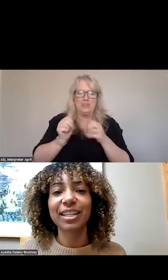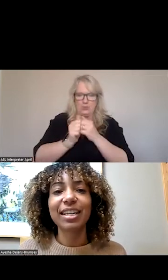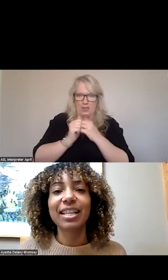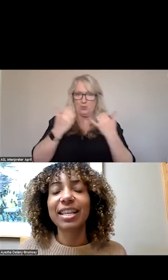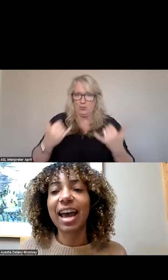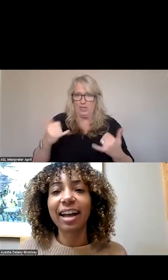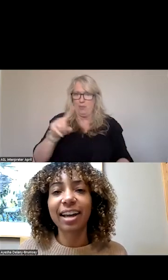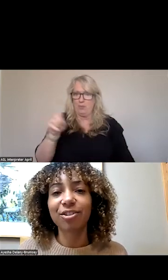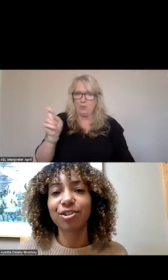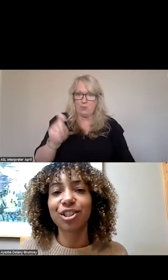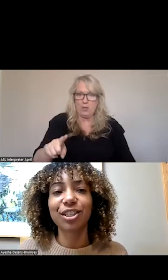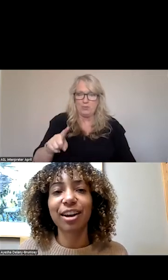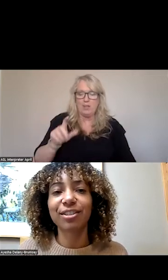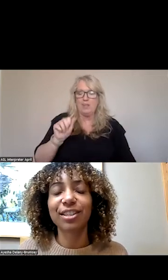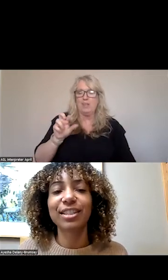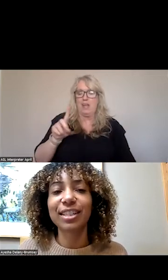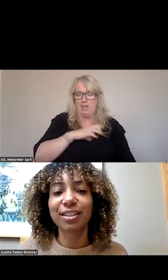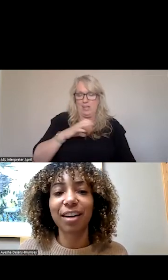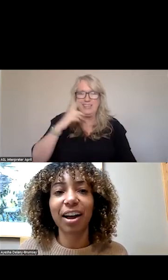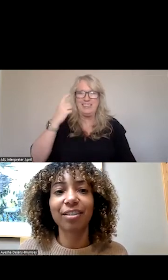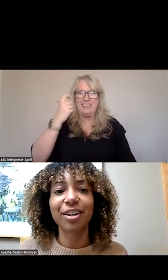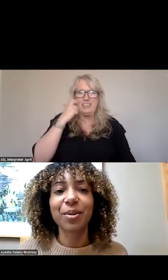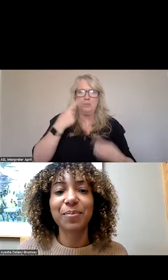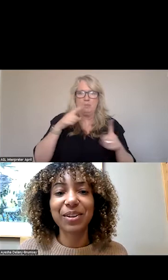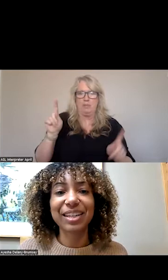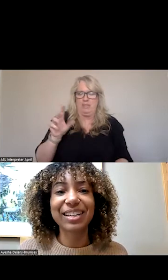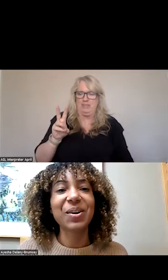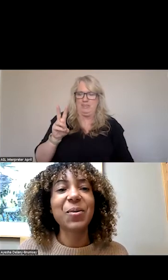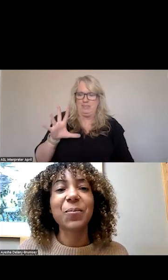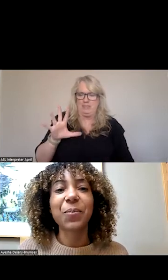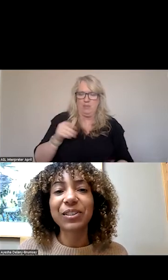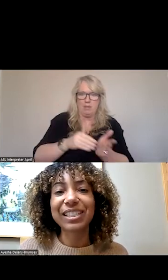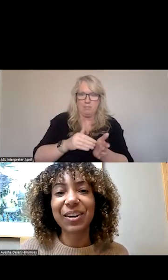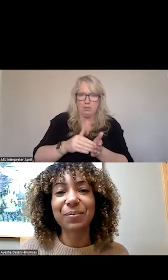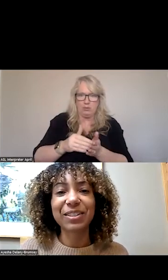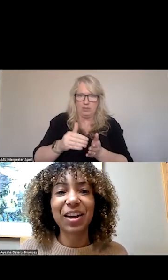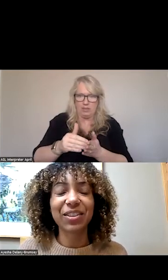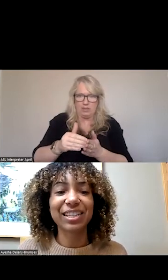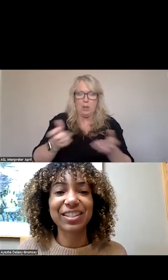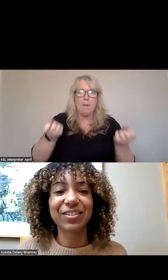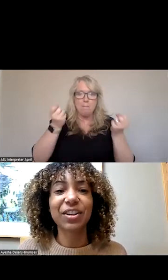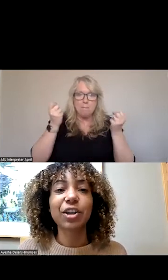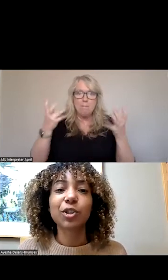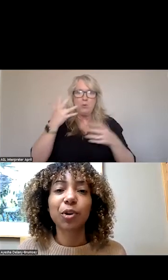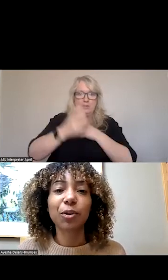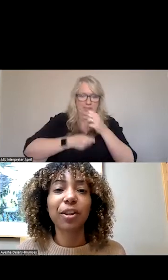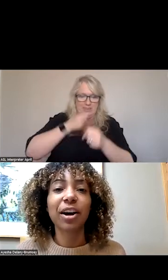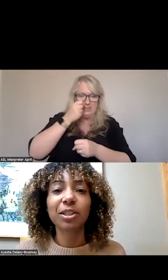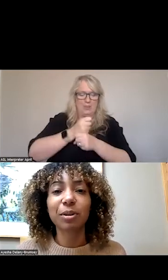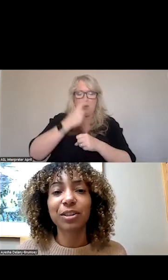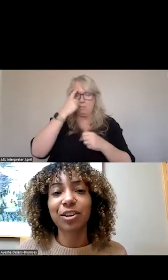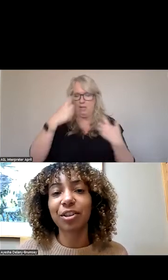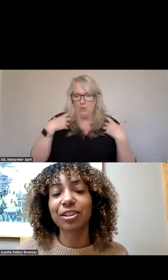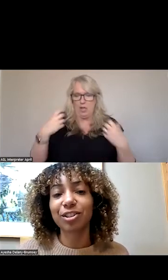is, the Ad Council just announced a $65 million multi-year mental health initiative spurred